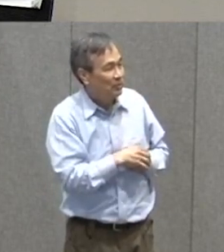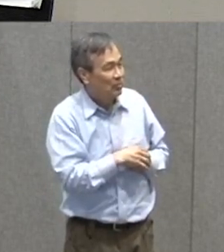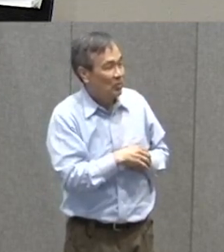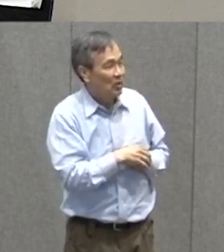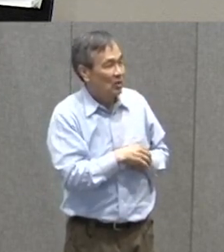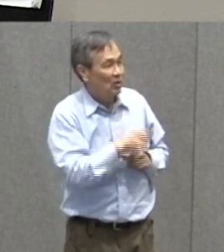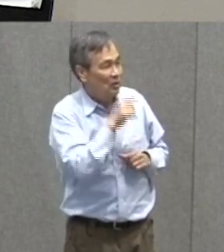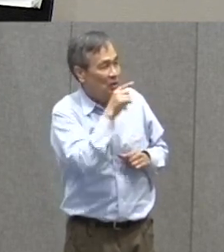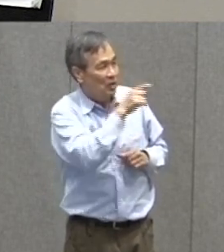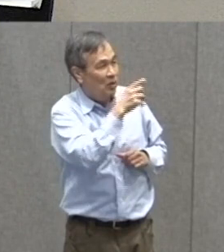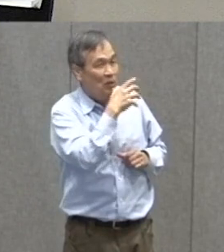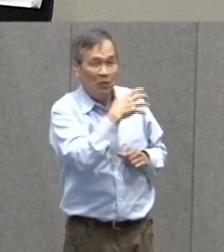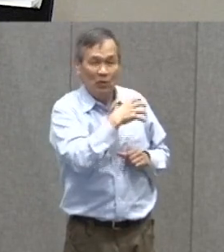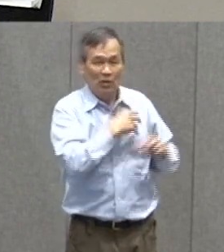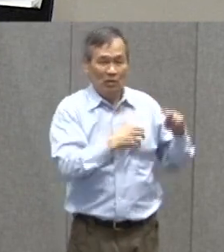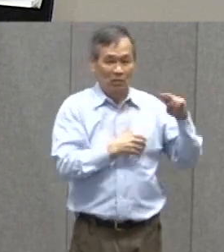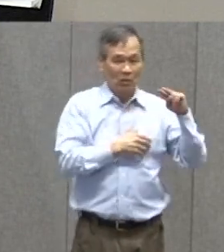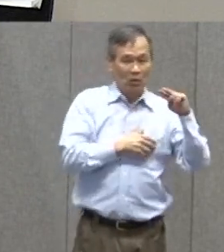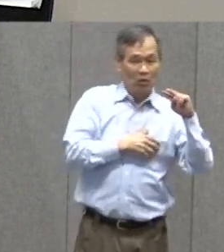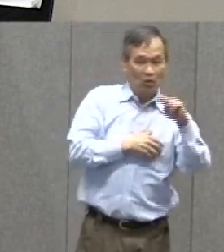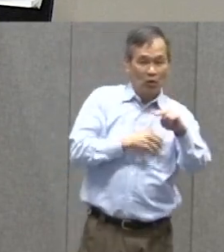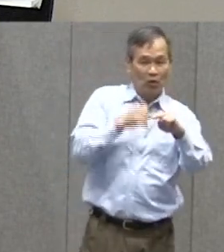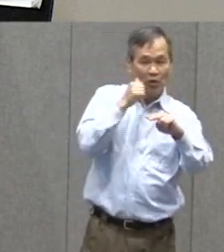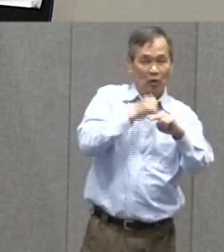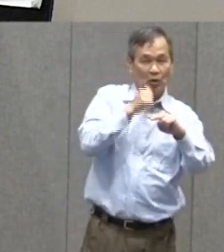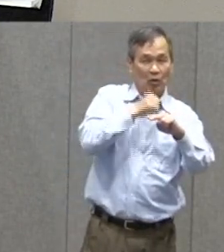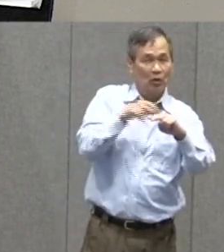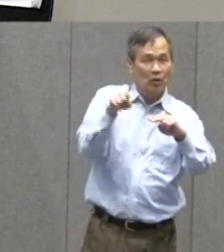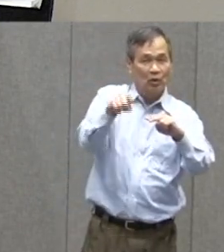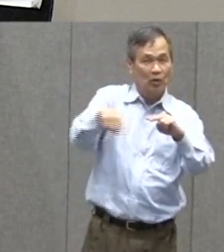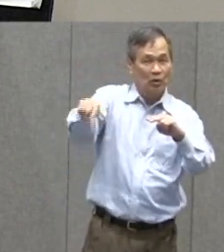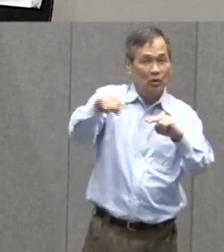at the girl's